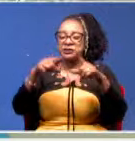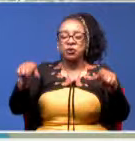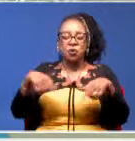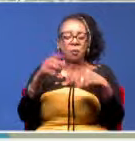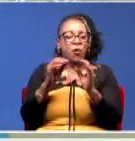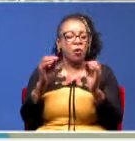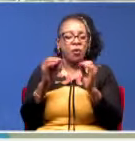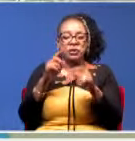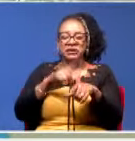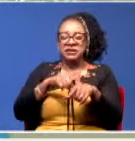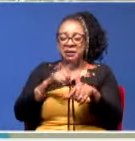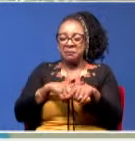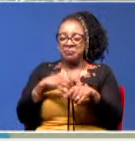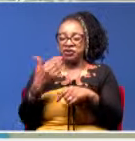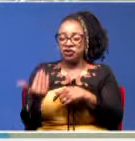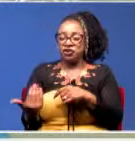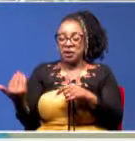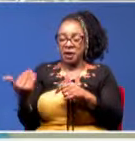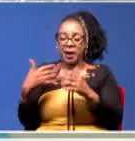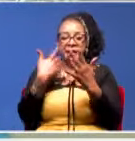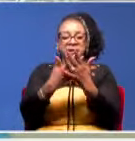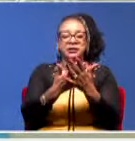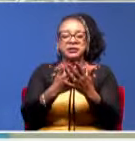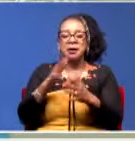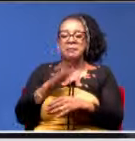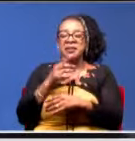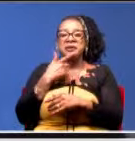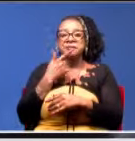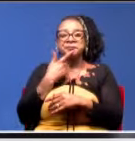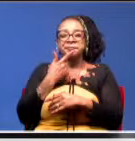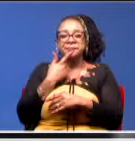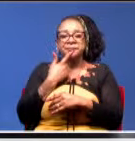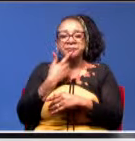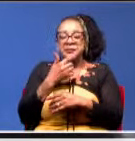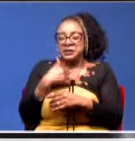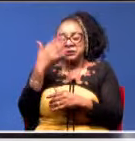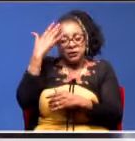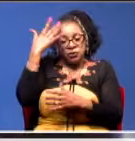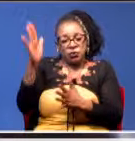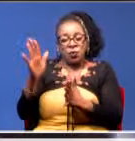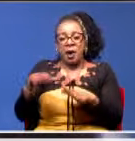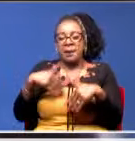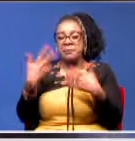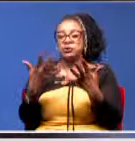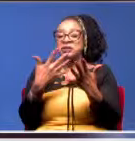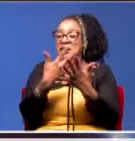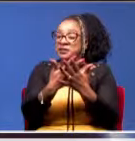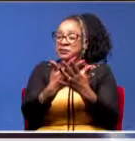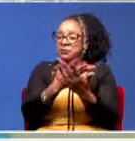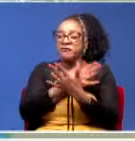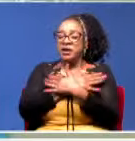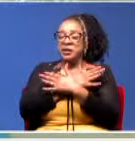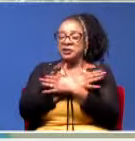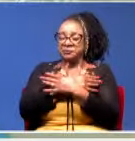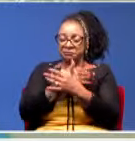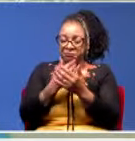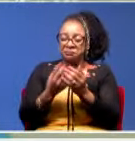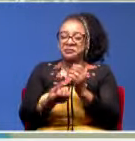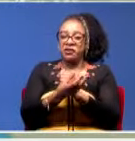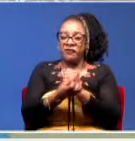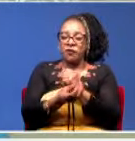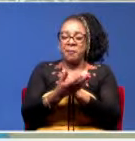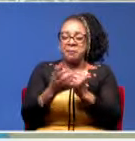are arrested. The mother says she had no clue about the arrest. A friend gave her the heads up. Mimi